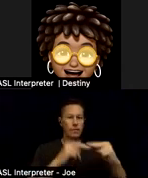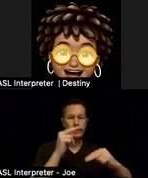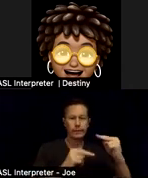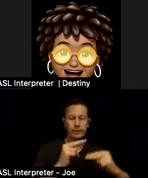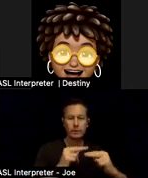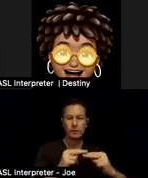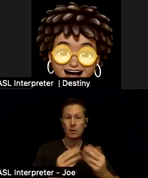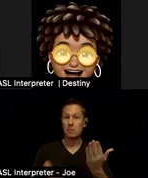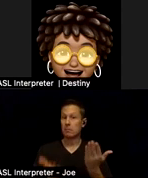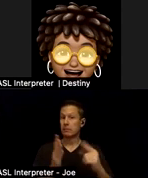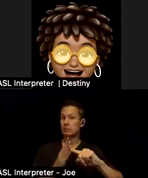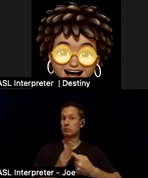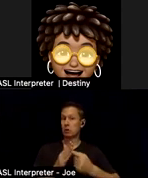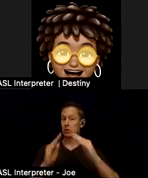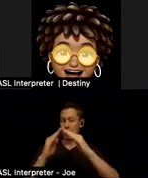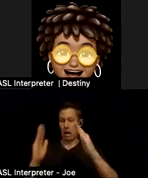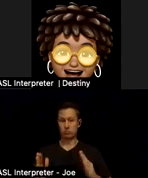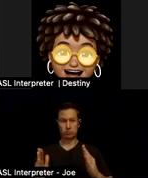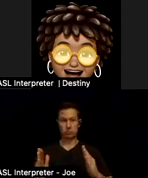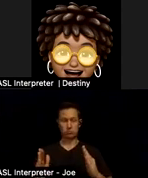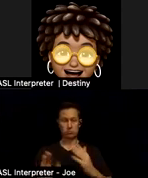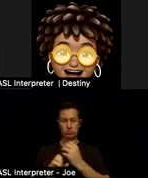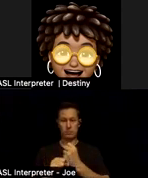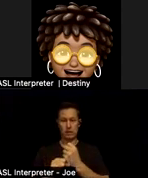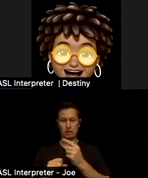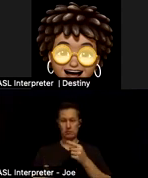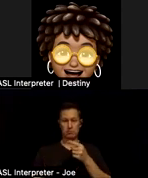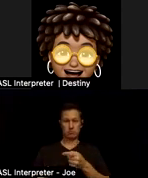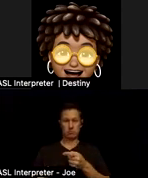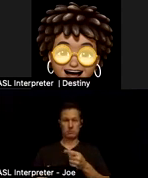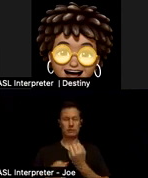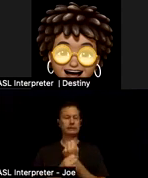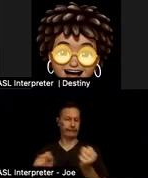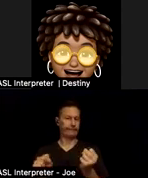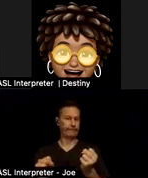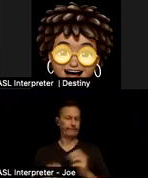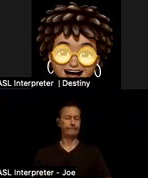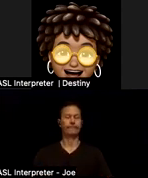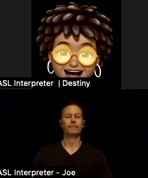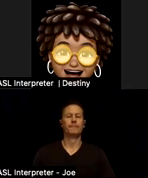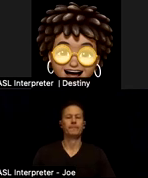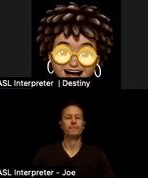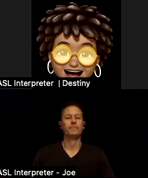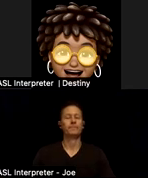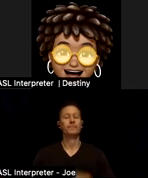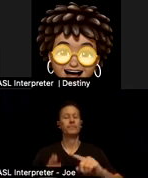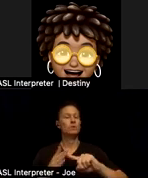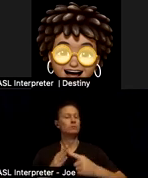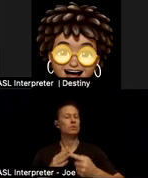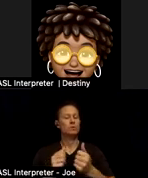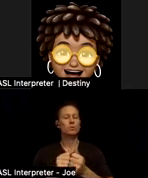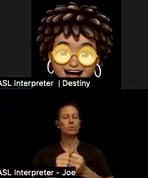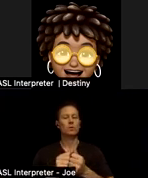we should start by looking at how to make our homes safer. It all begins with a